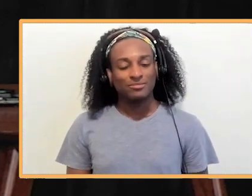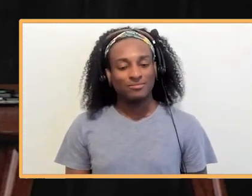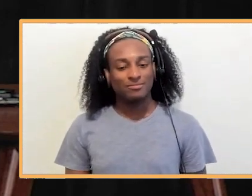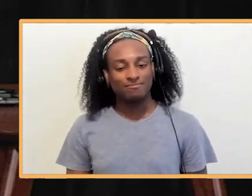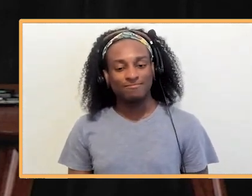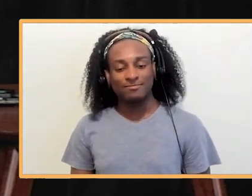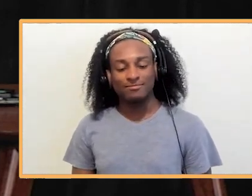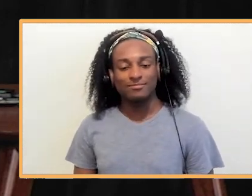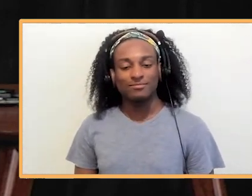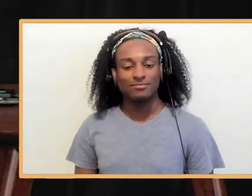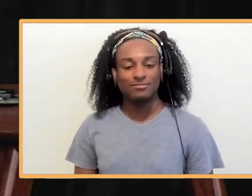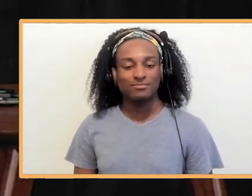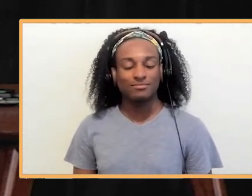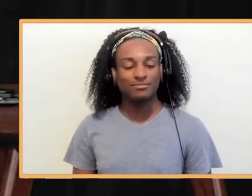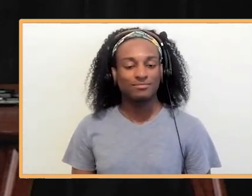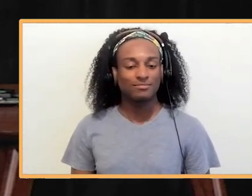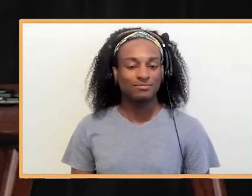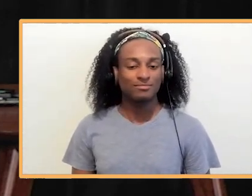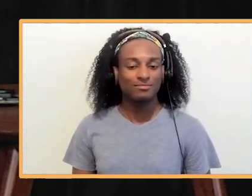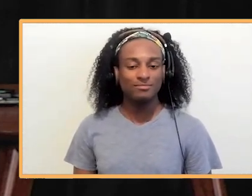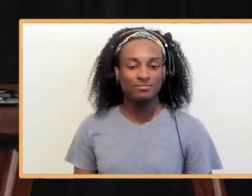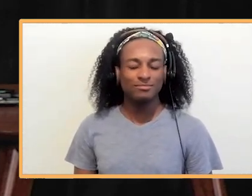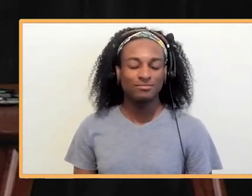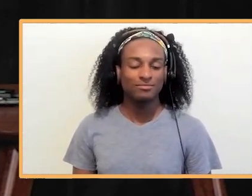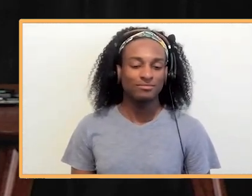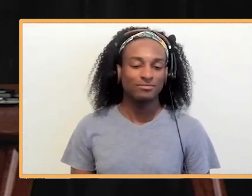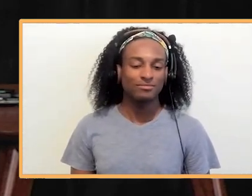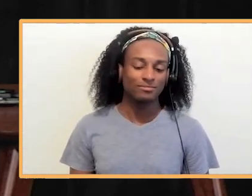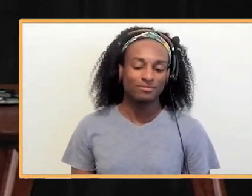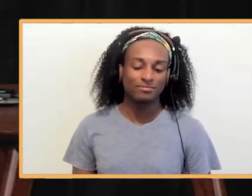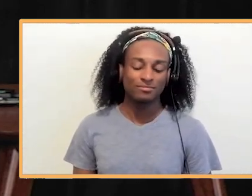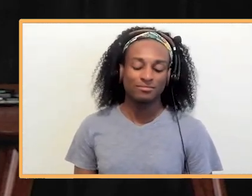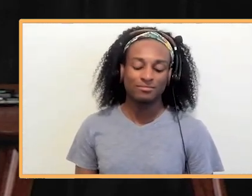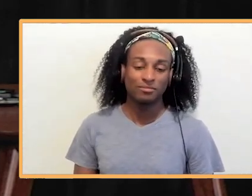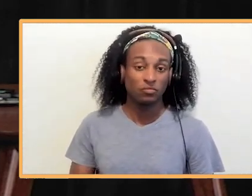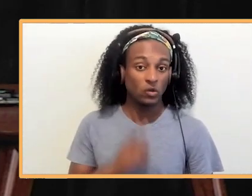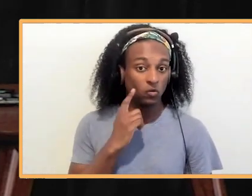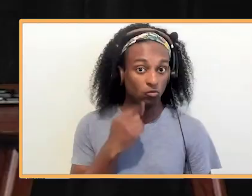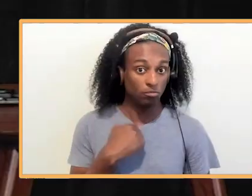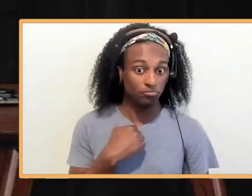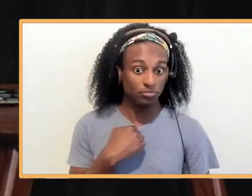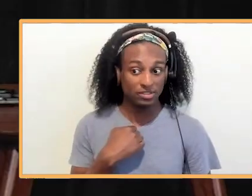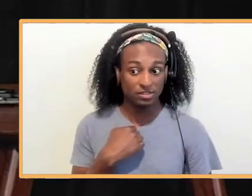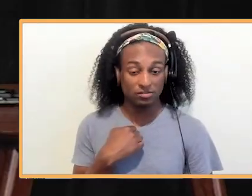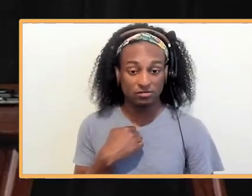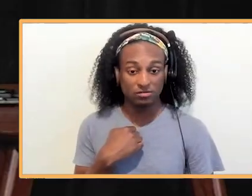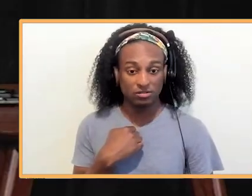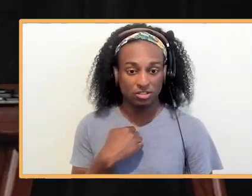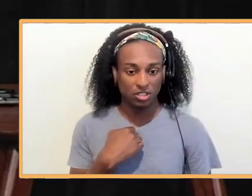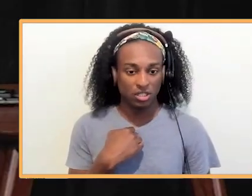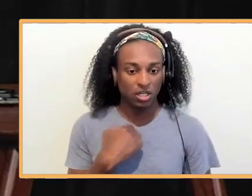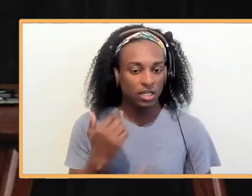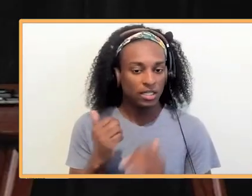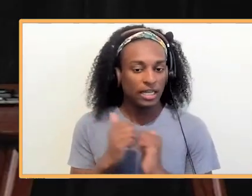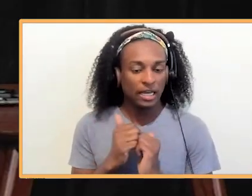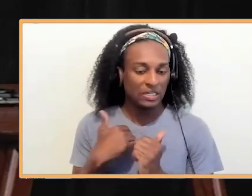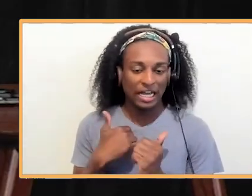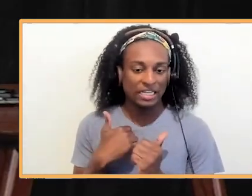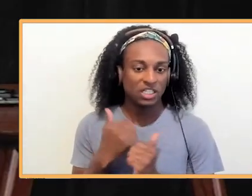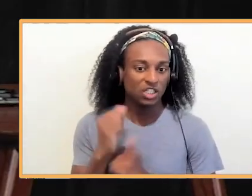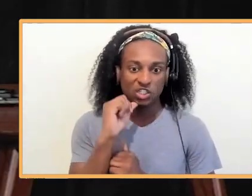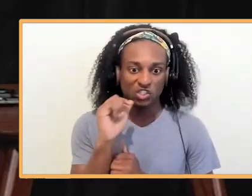for me, attempting to be more than a well-meaning ally in the